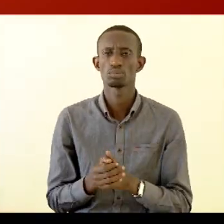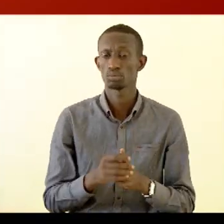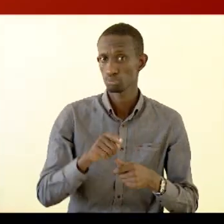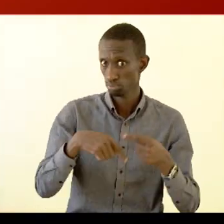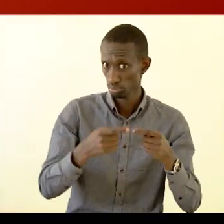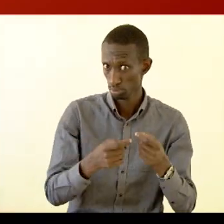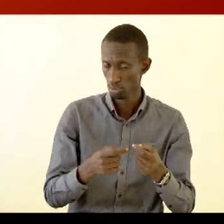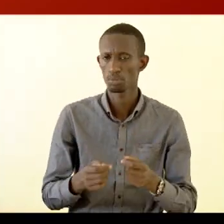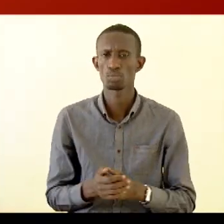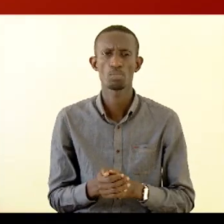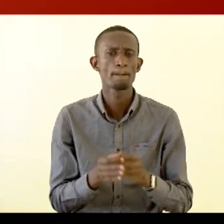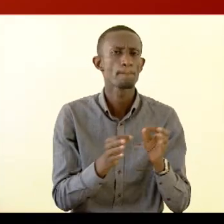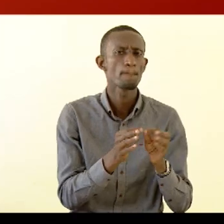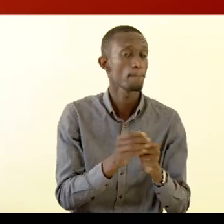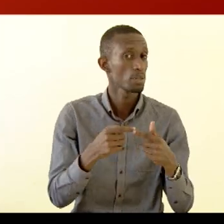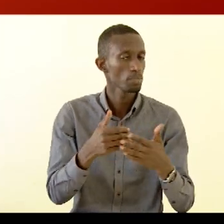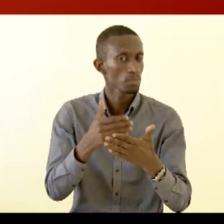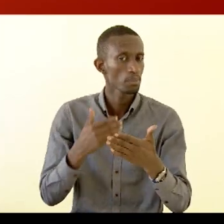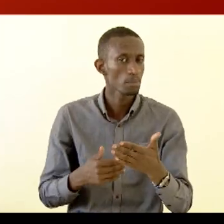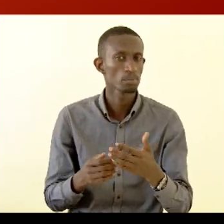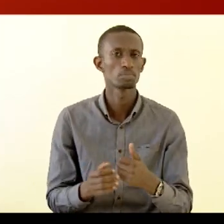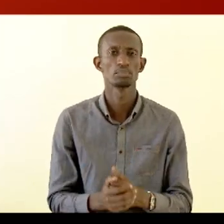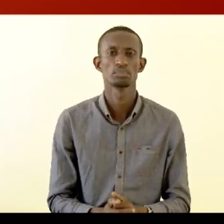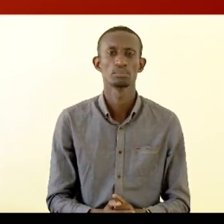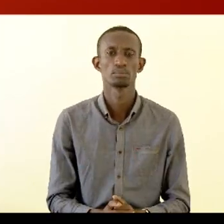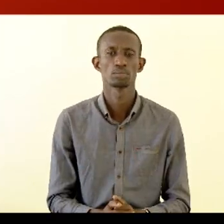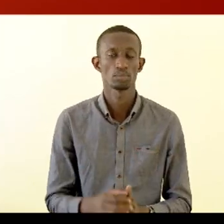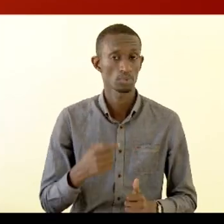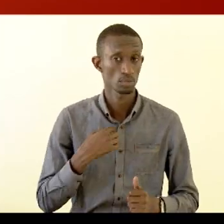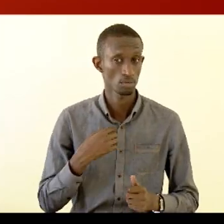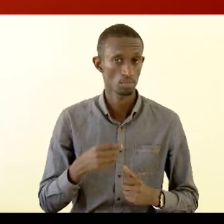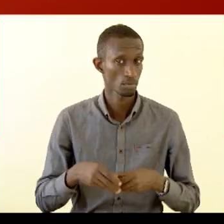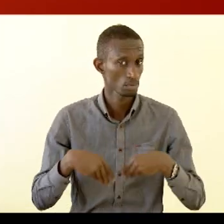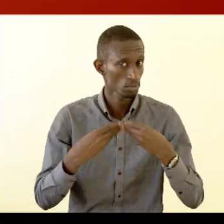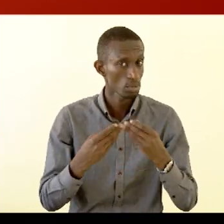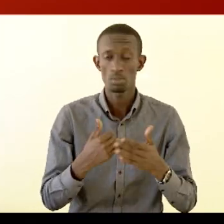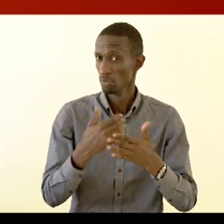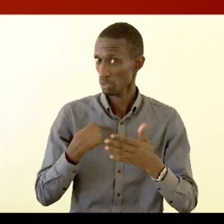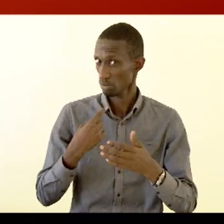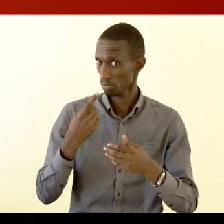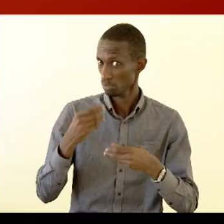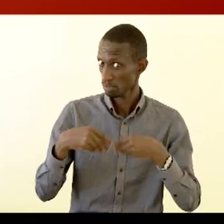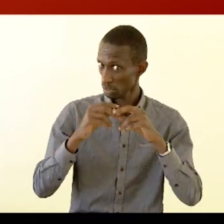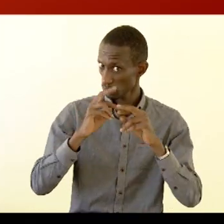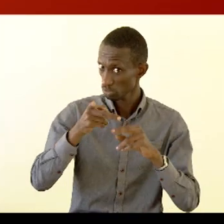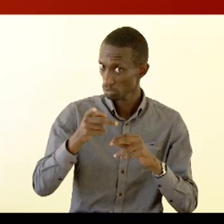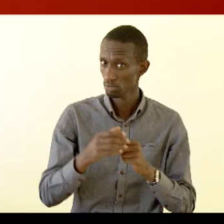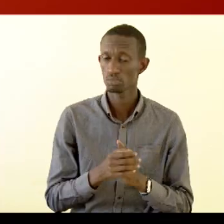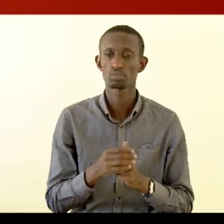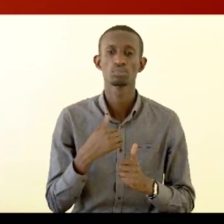define, and before I give you the answers, I want you to take